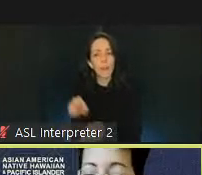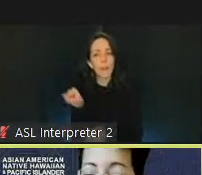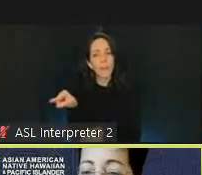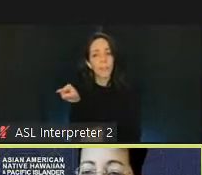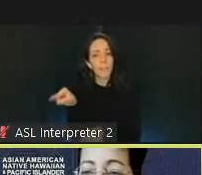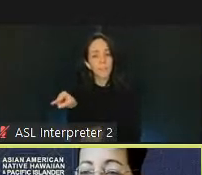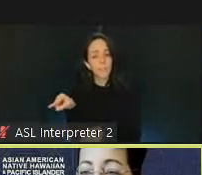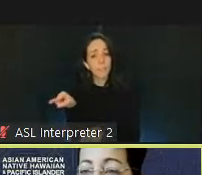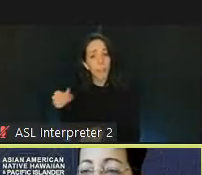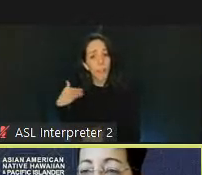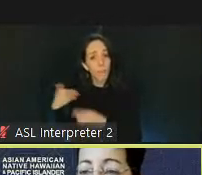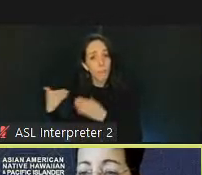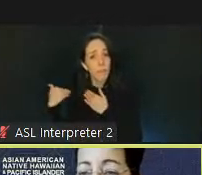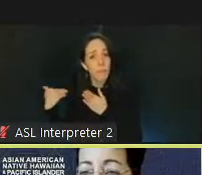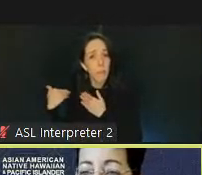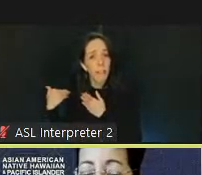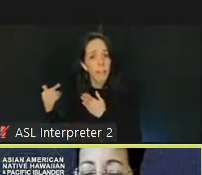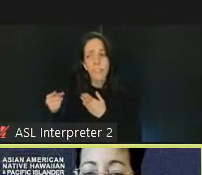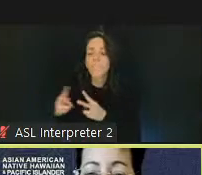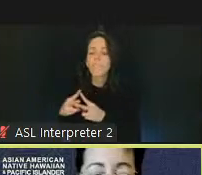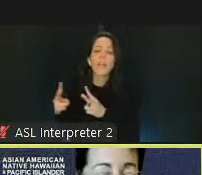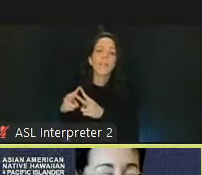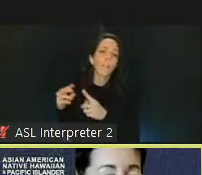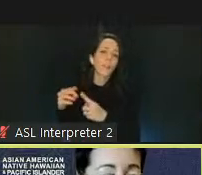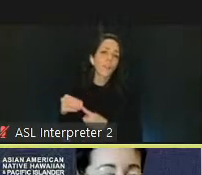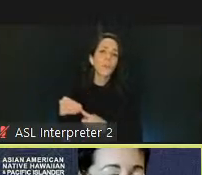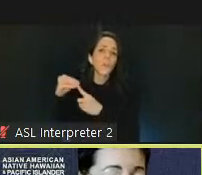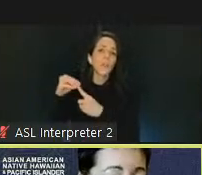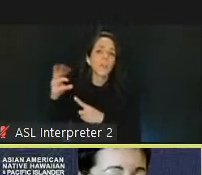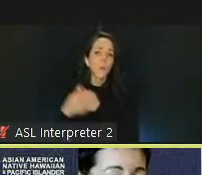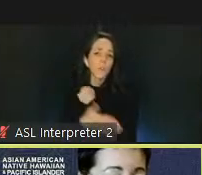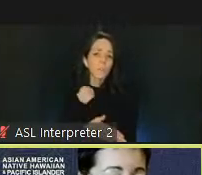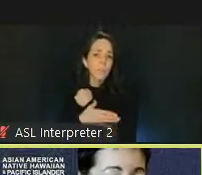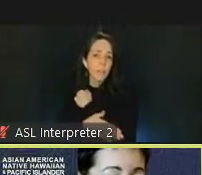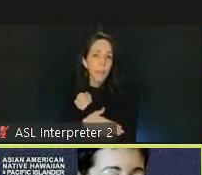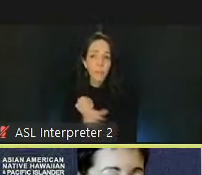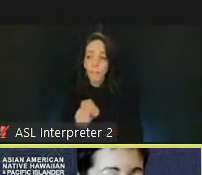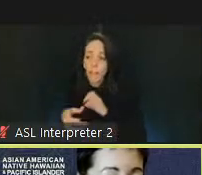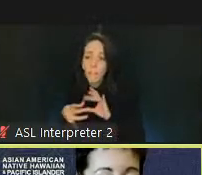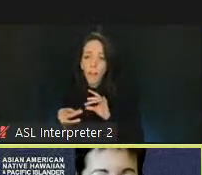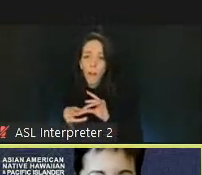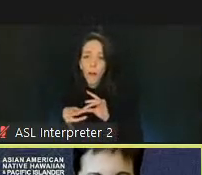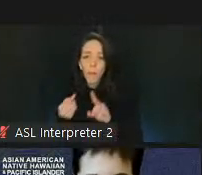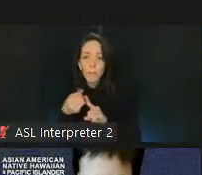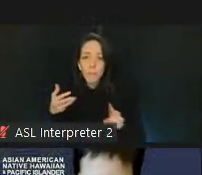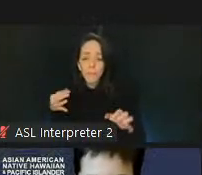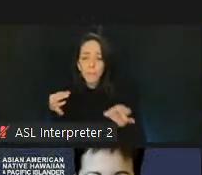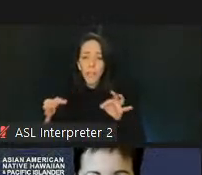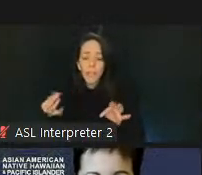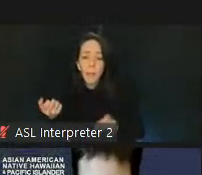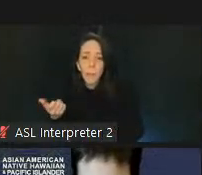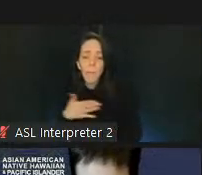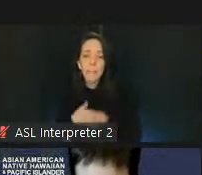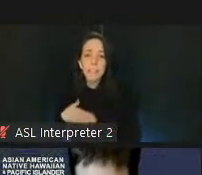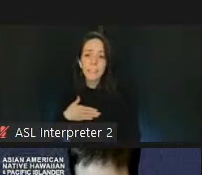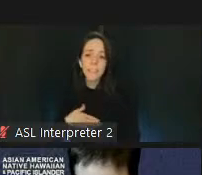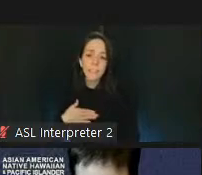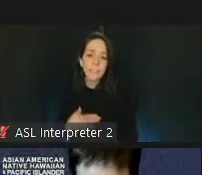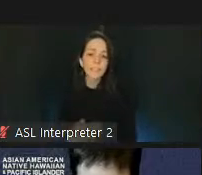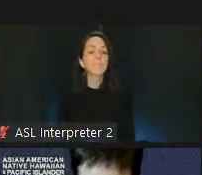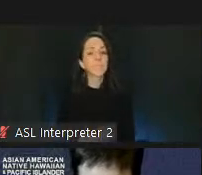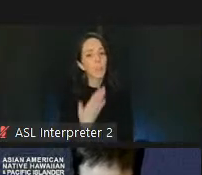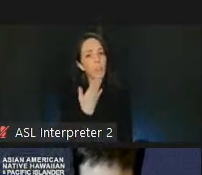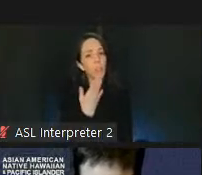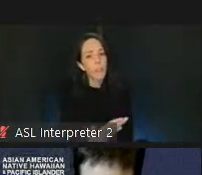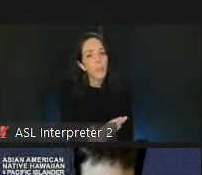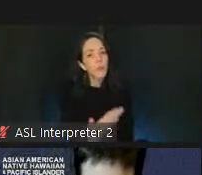so unique here in Washington County. Could you comment on that? Thank you, Chair Harrington. That is an